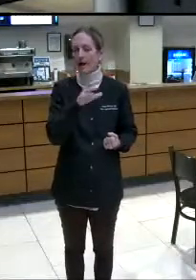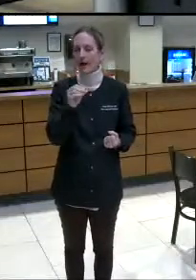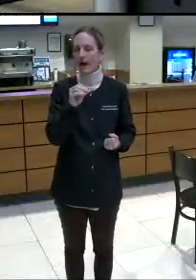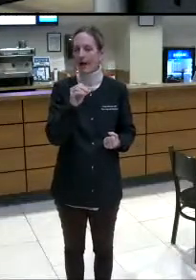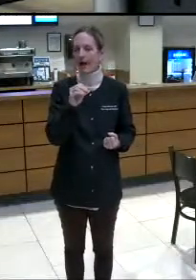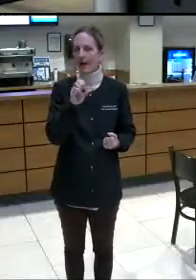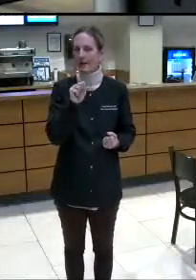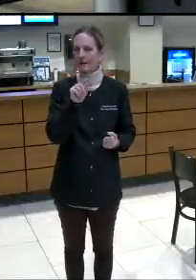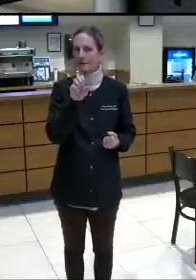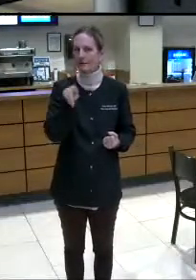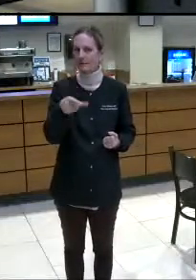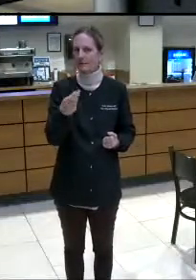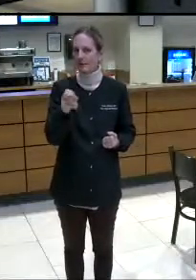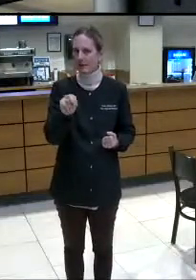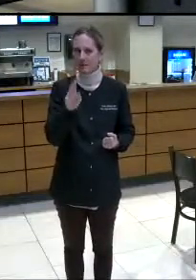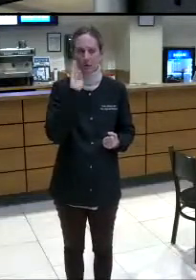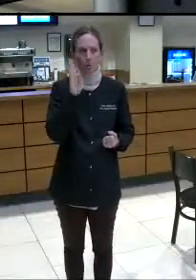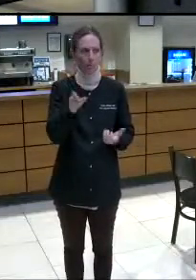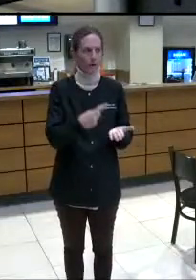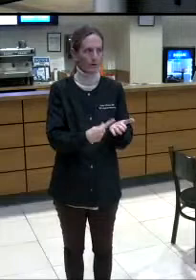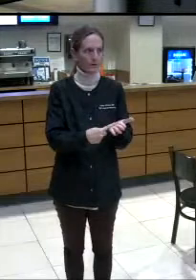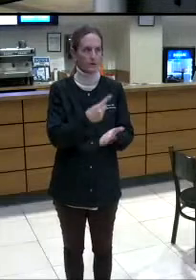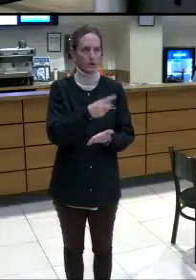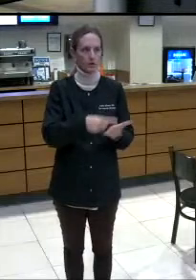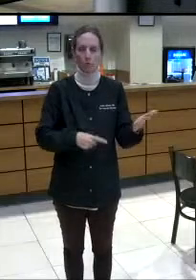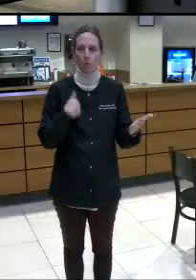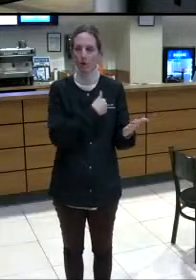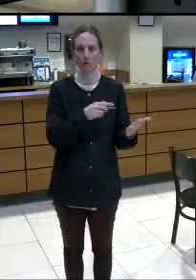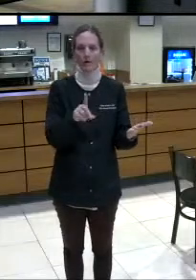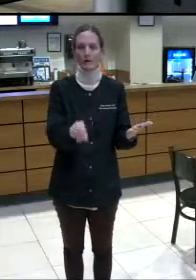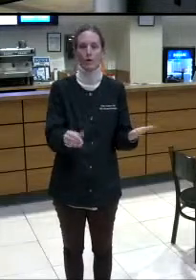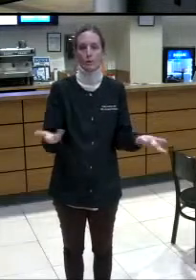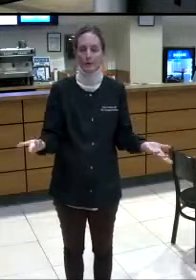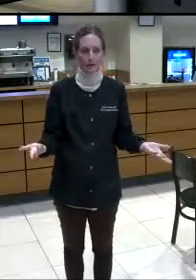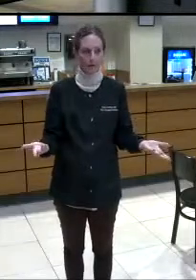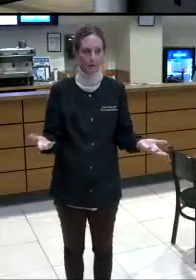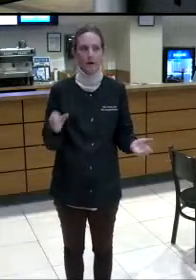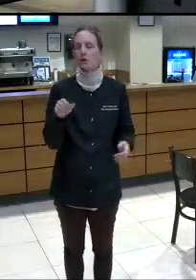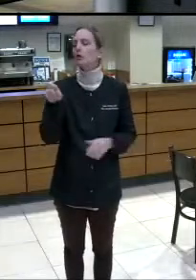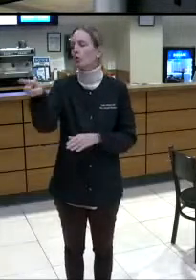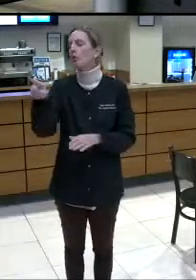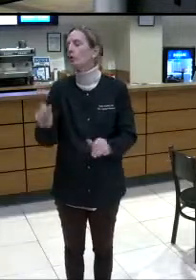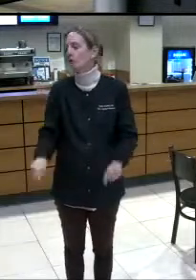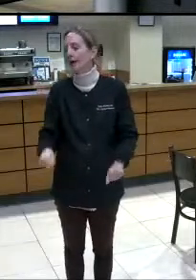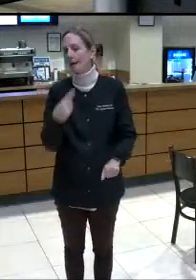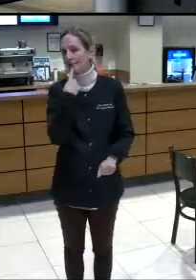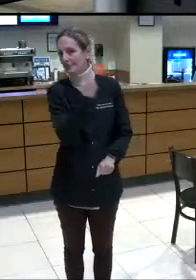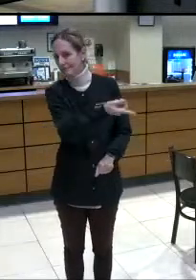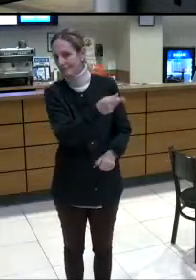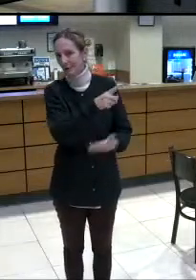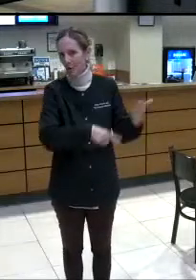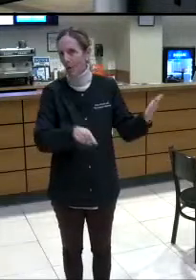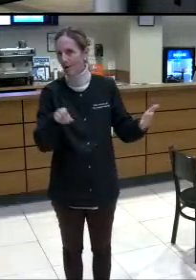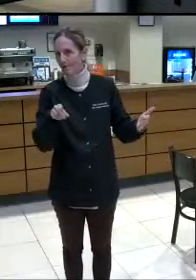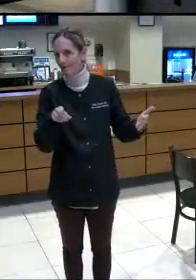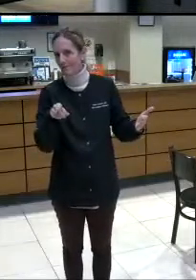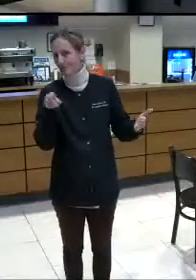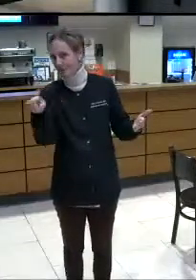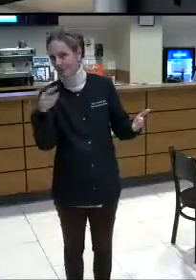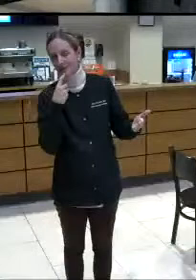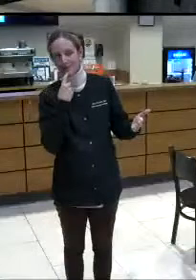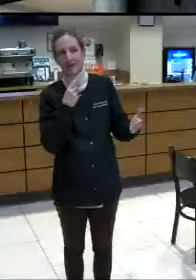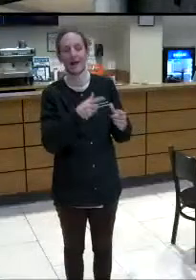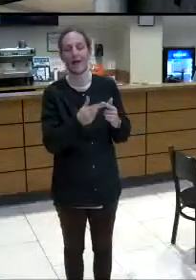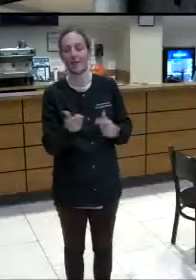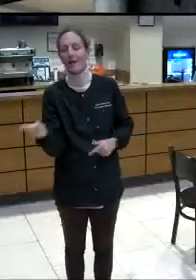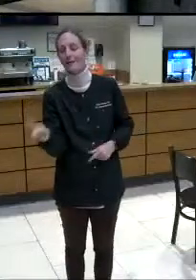talking about what we're doing. So she can share some of what you just said. And then that team will be looking